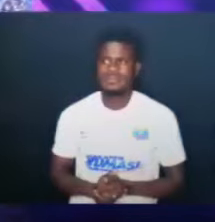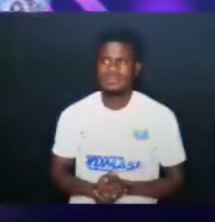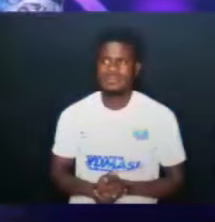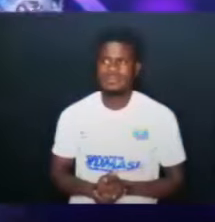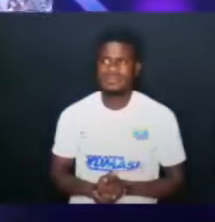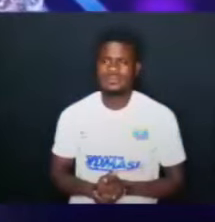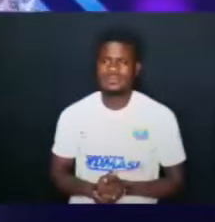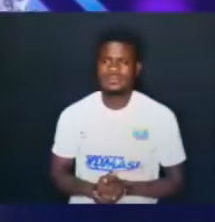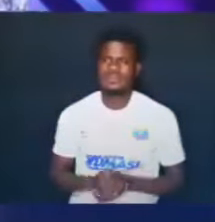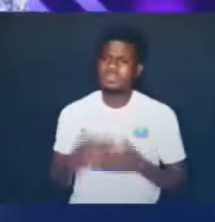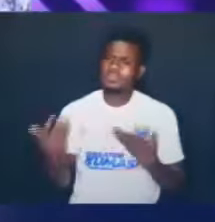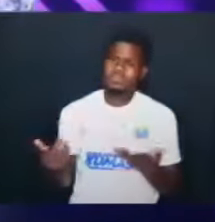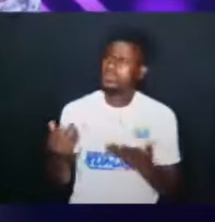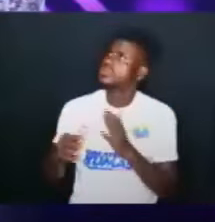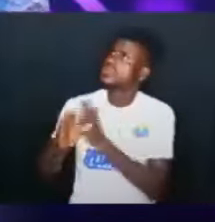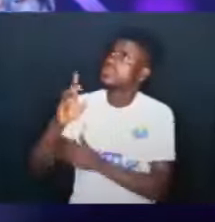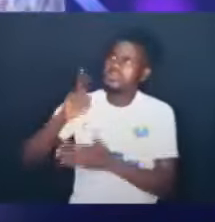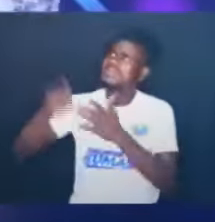what does God need?